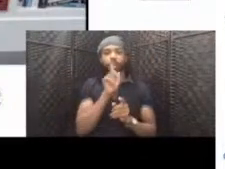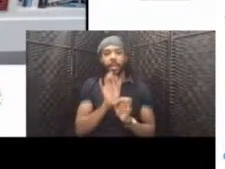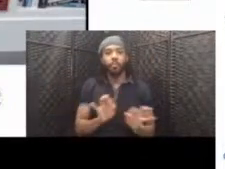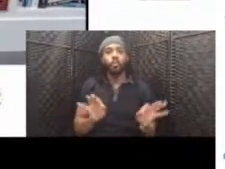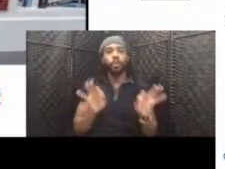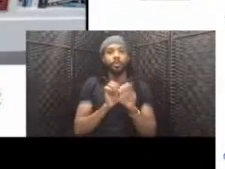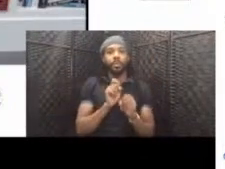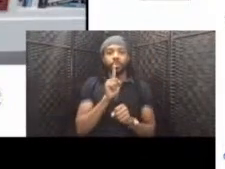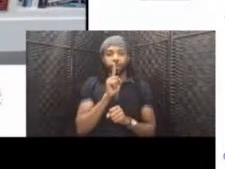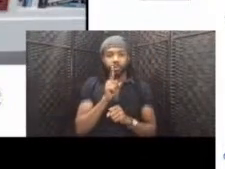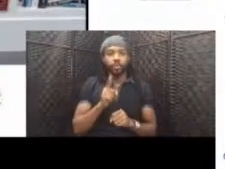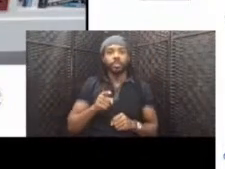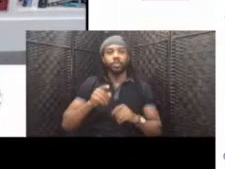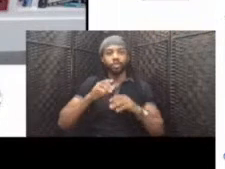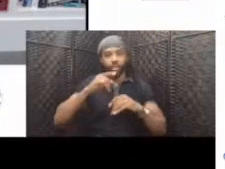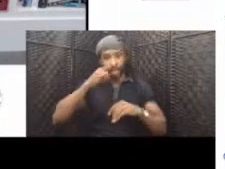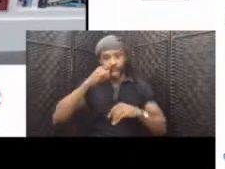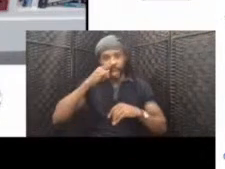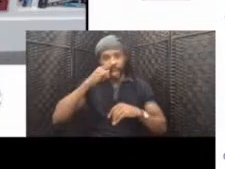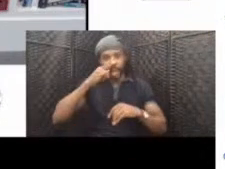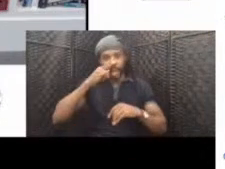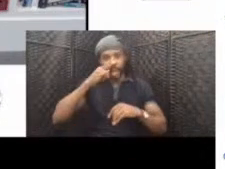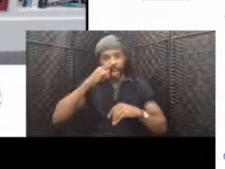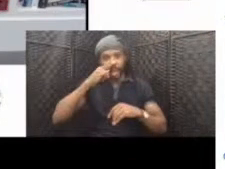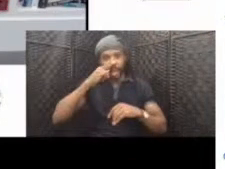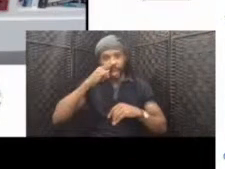our homes, literally, to give.